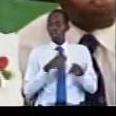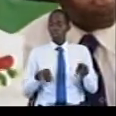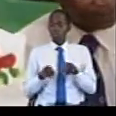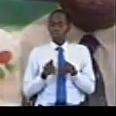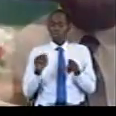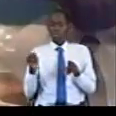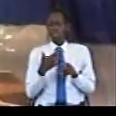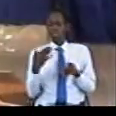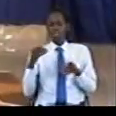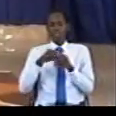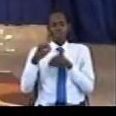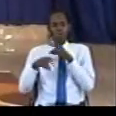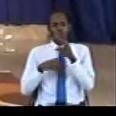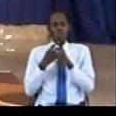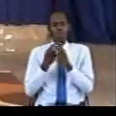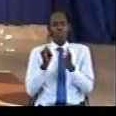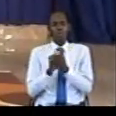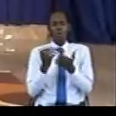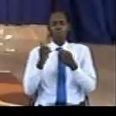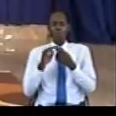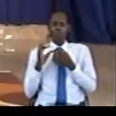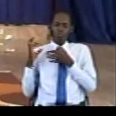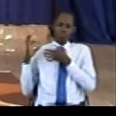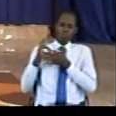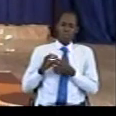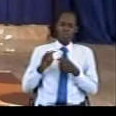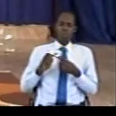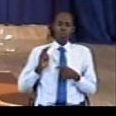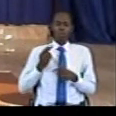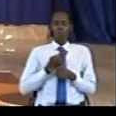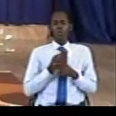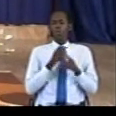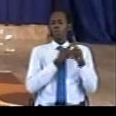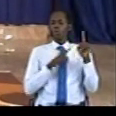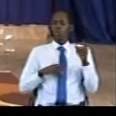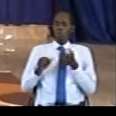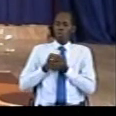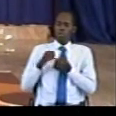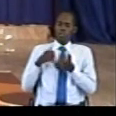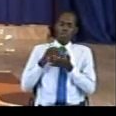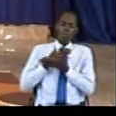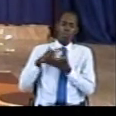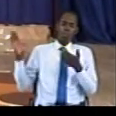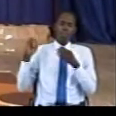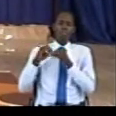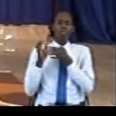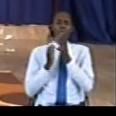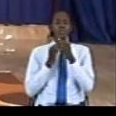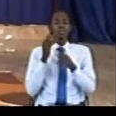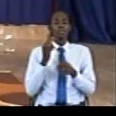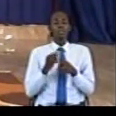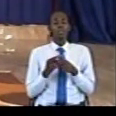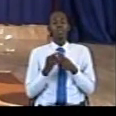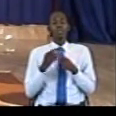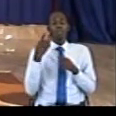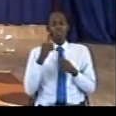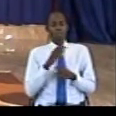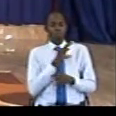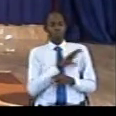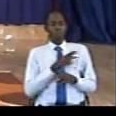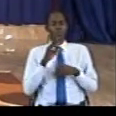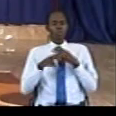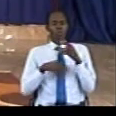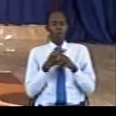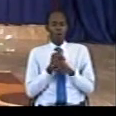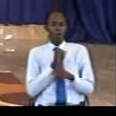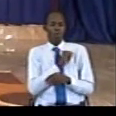attach itself unto us, oh Lord, we pray, wash them away in Jesus' name. The character of the world, the attitude of the world,